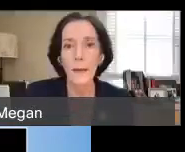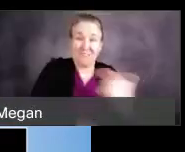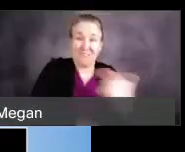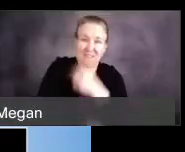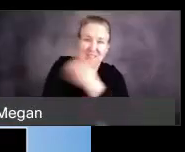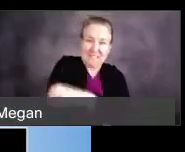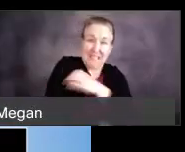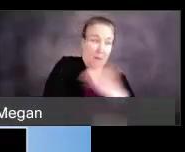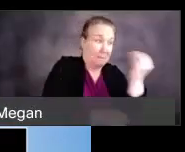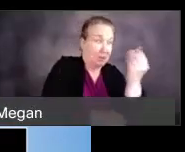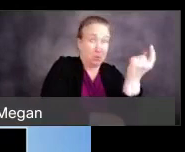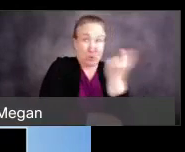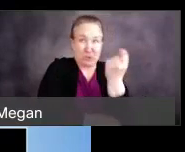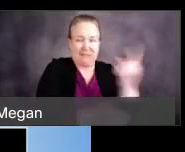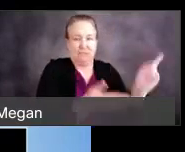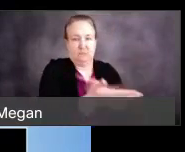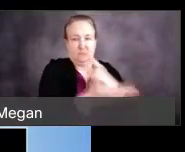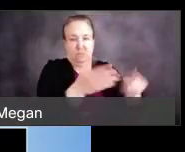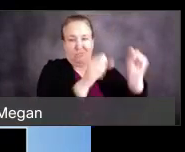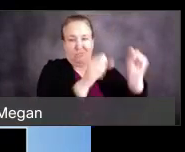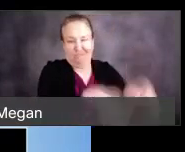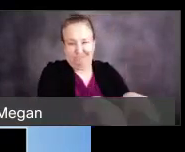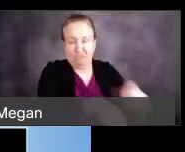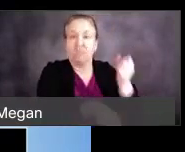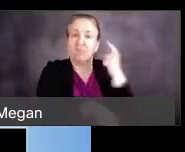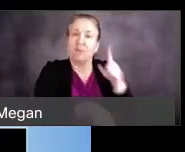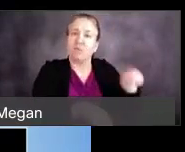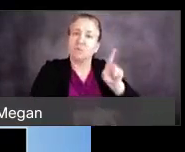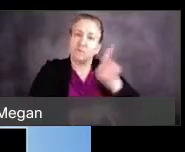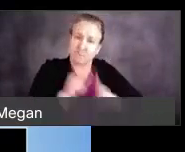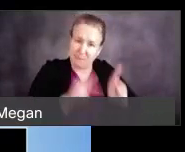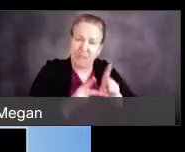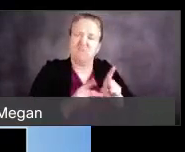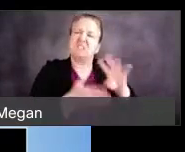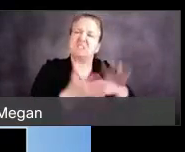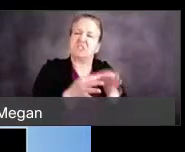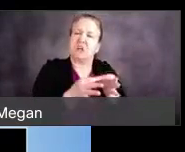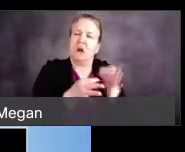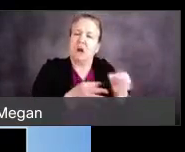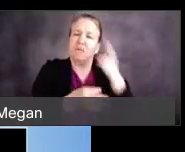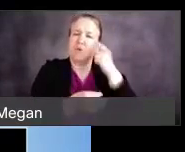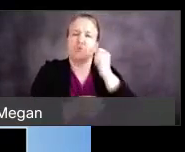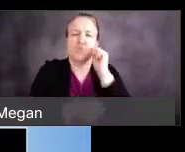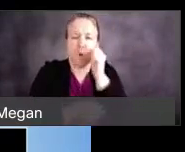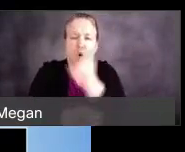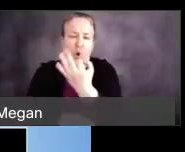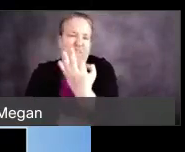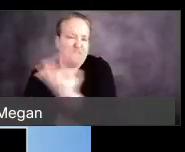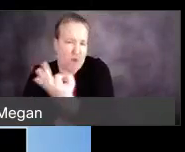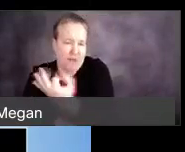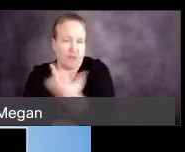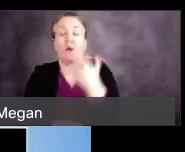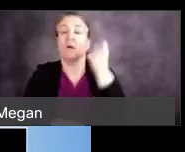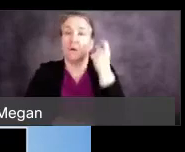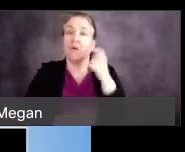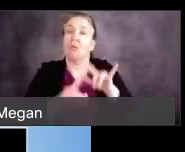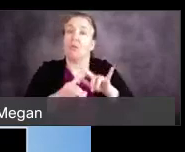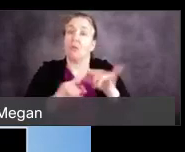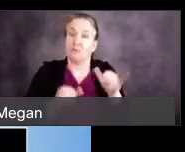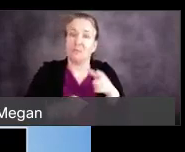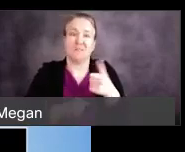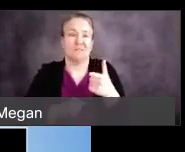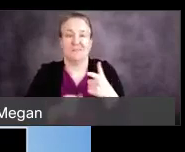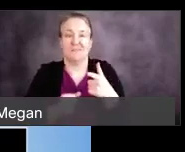clinics Monday and Tuesday. Now, those individuals are all rescheduled for tomorrow and Friday, but then we only got the